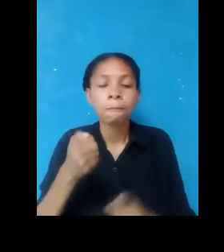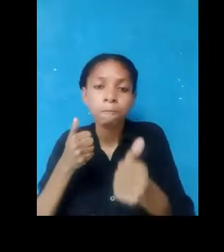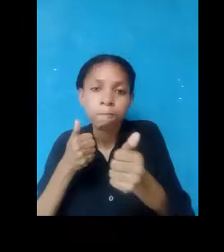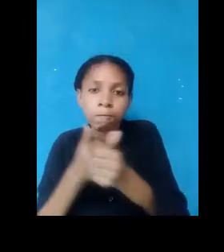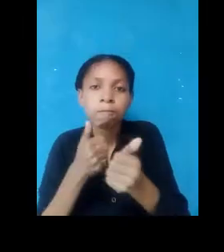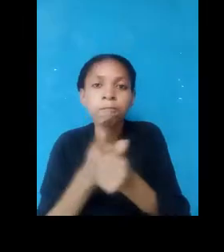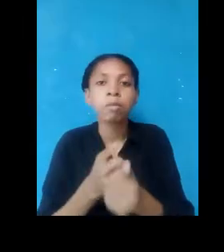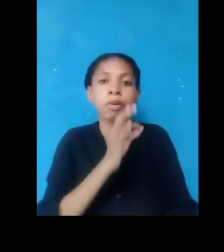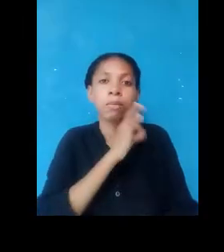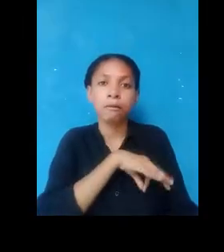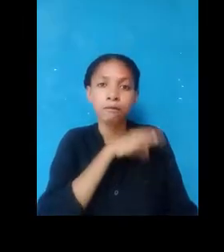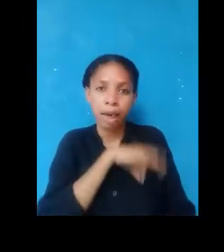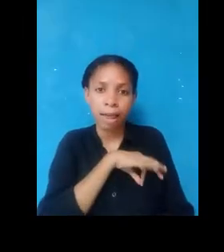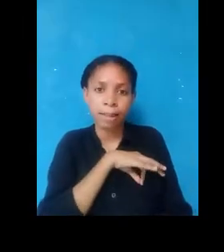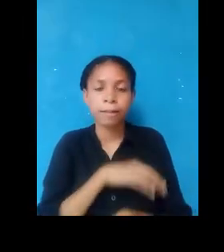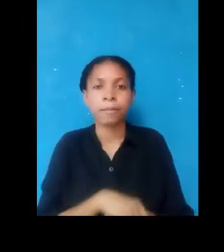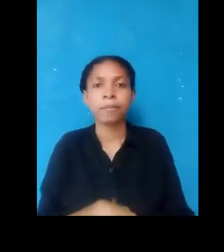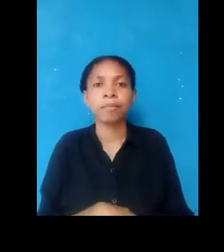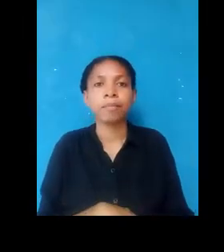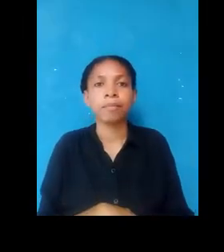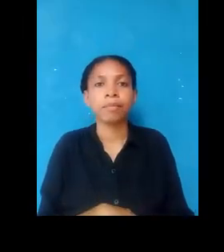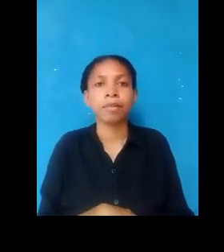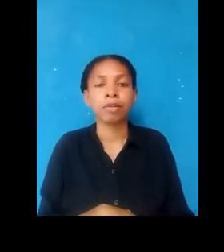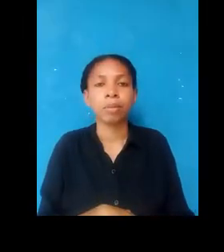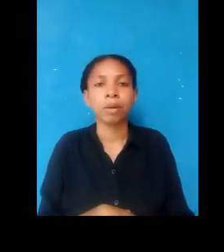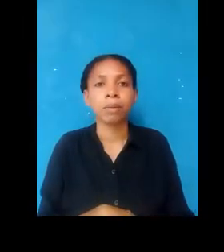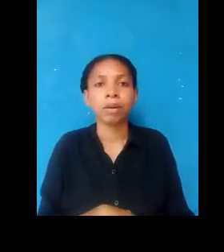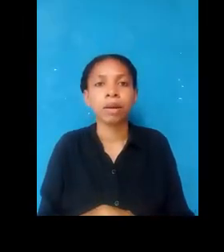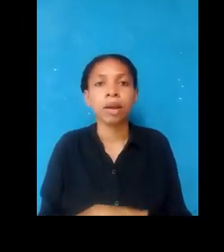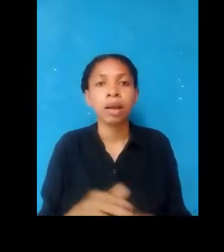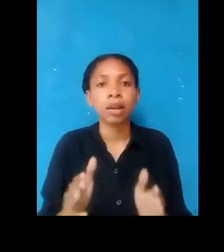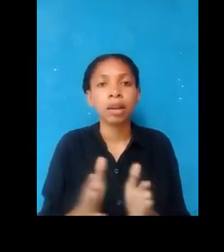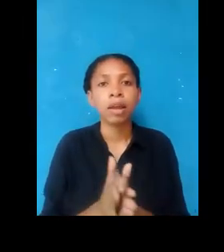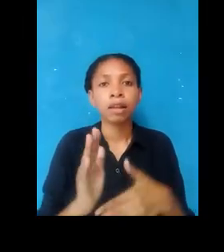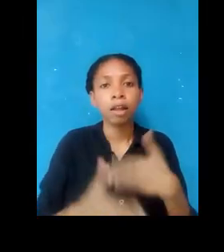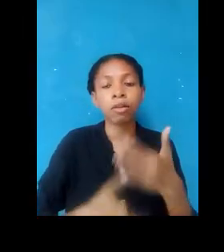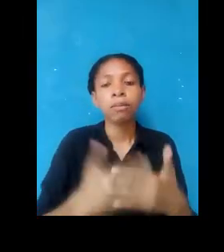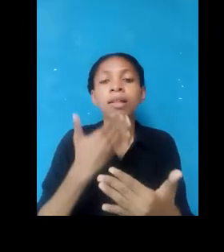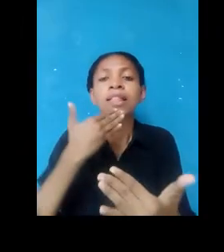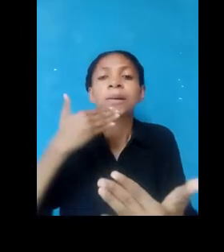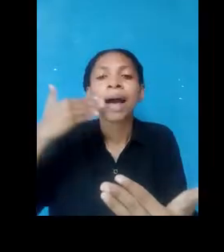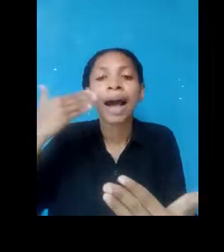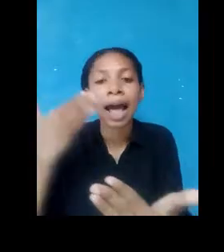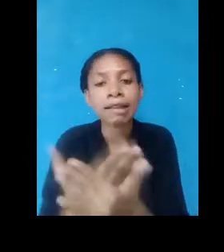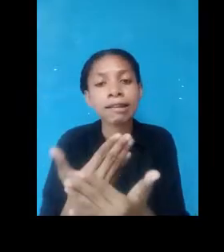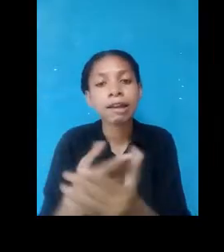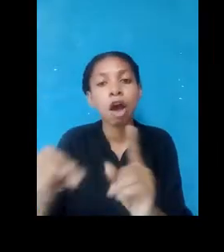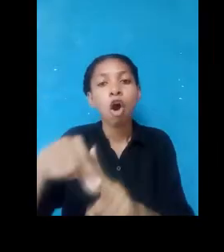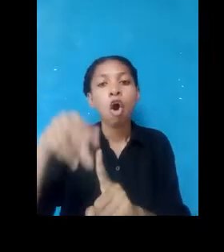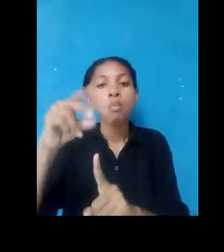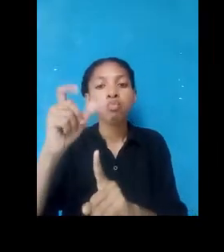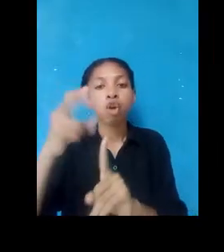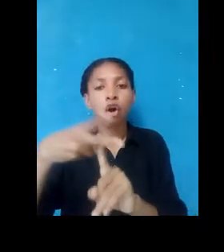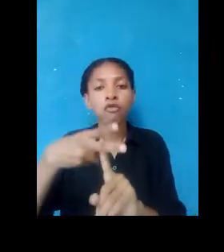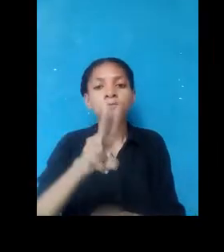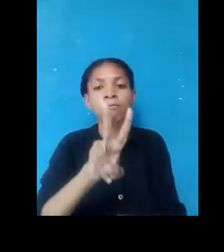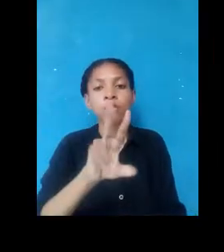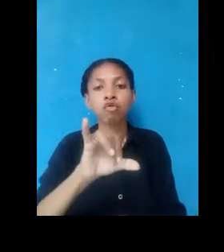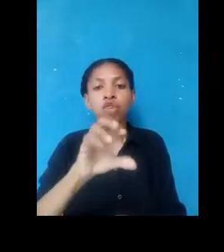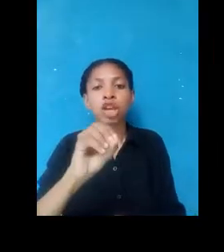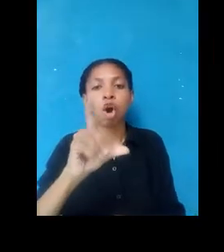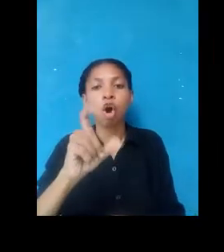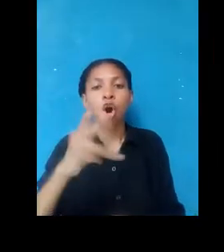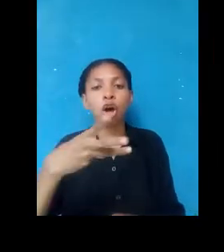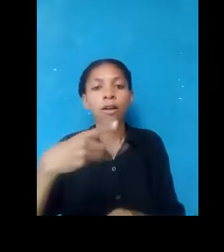A. Horvath for sharing invaluable global perspective and lesson from the Pacific Disability Center at the University of Hawaii.